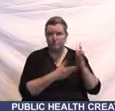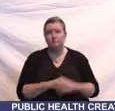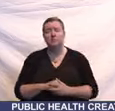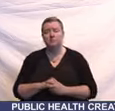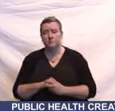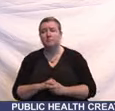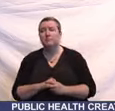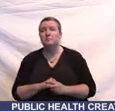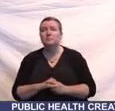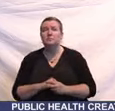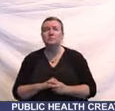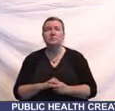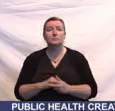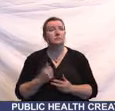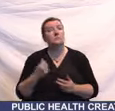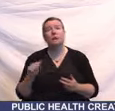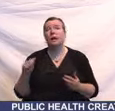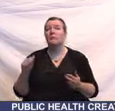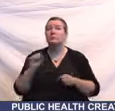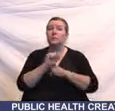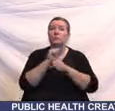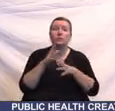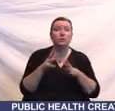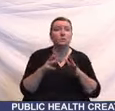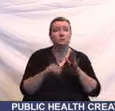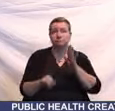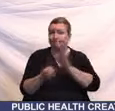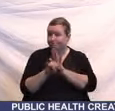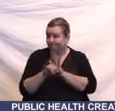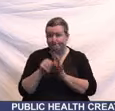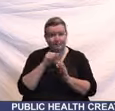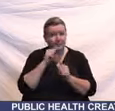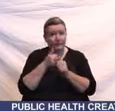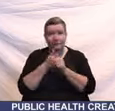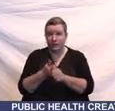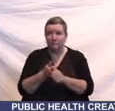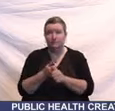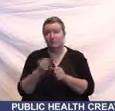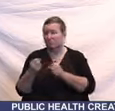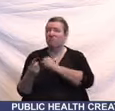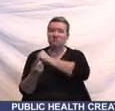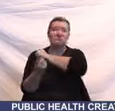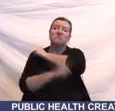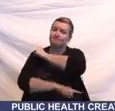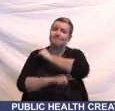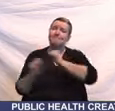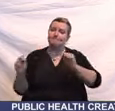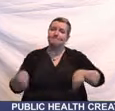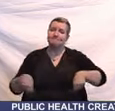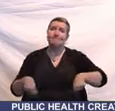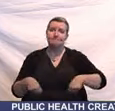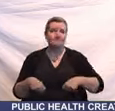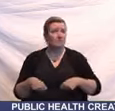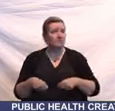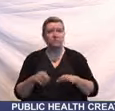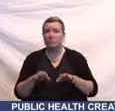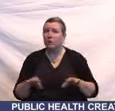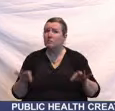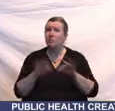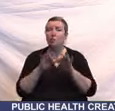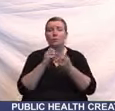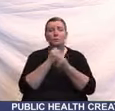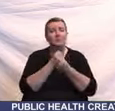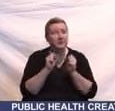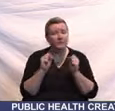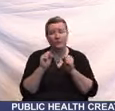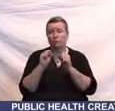identified as non-compliant and is subject to disciplinary actions. This is about ensuring a safe workplace for